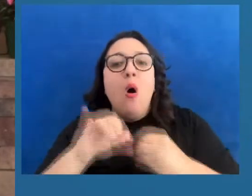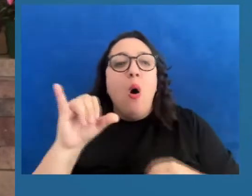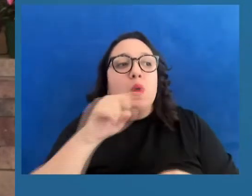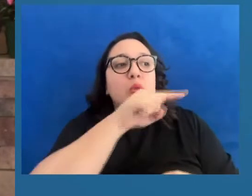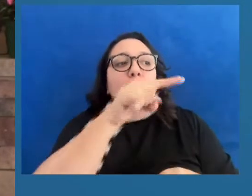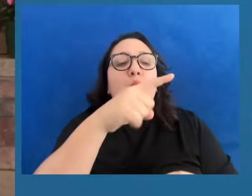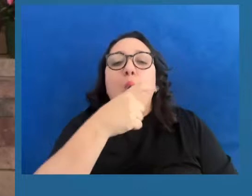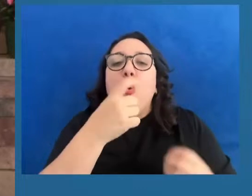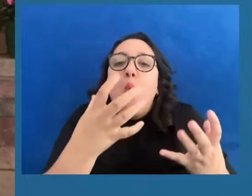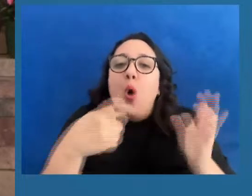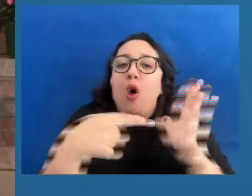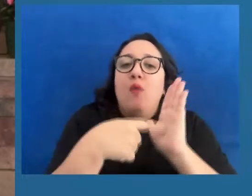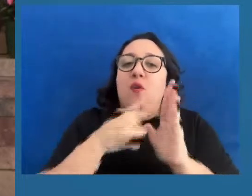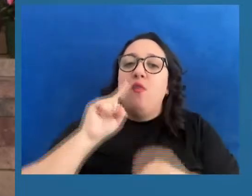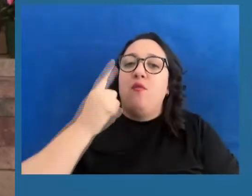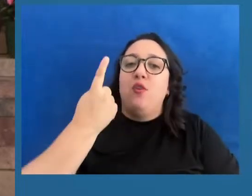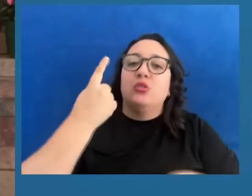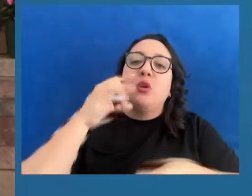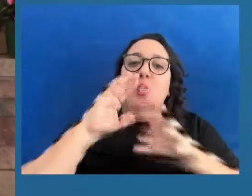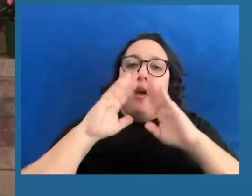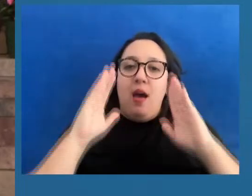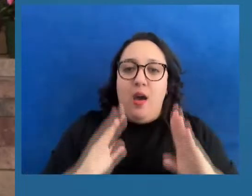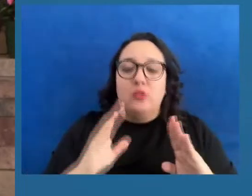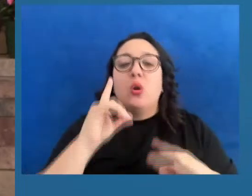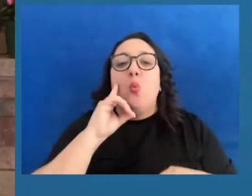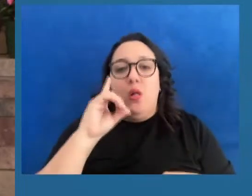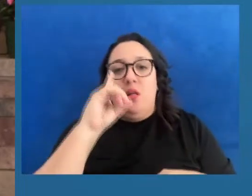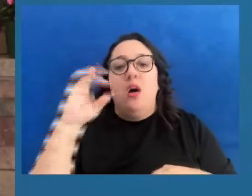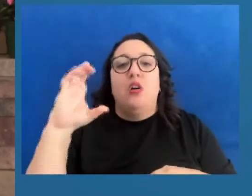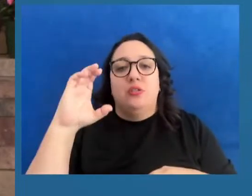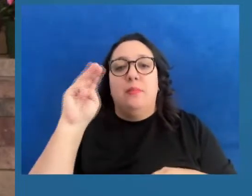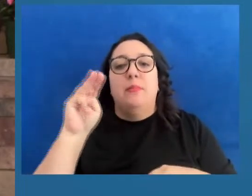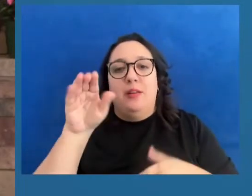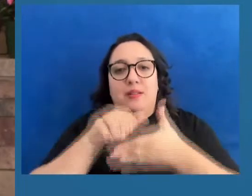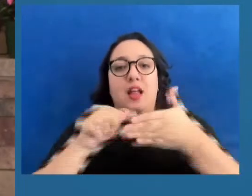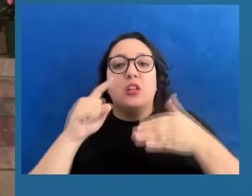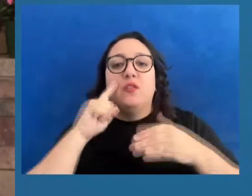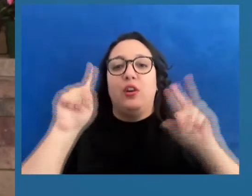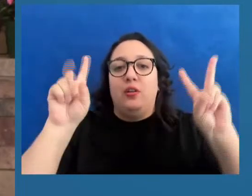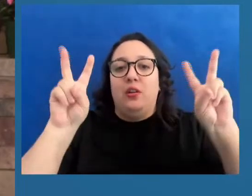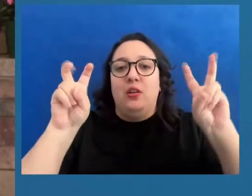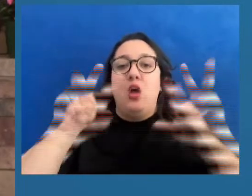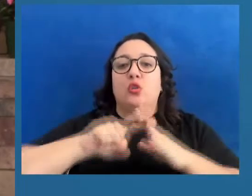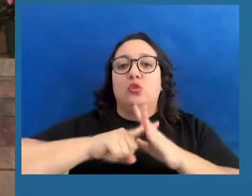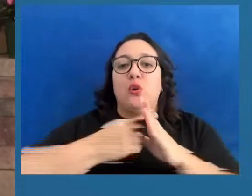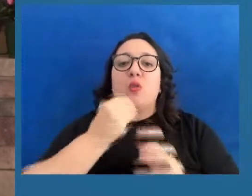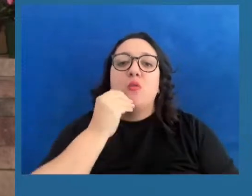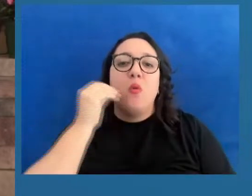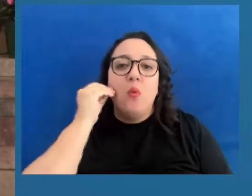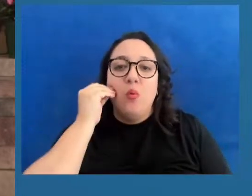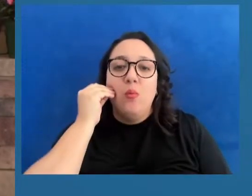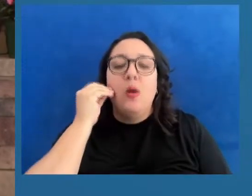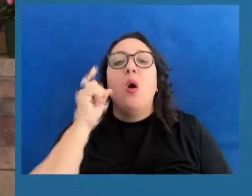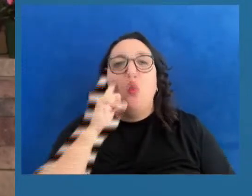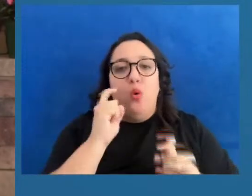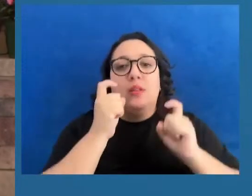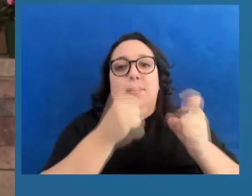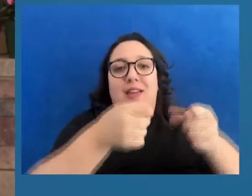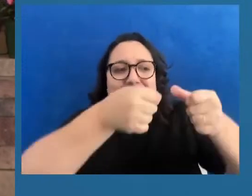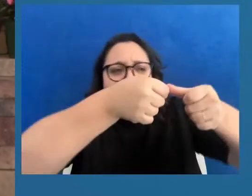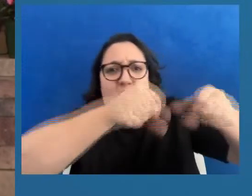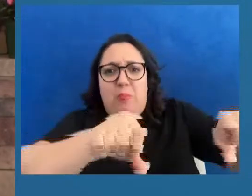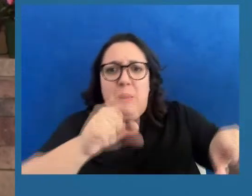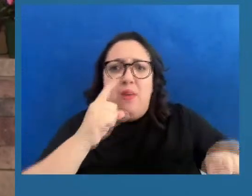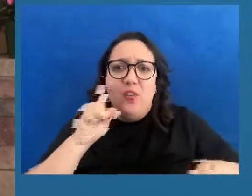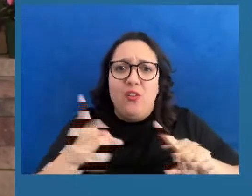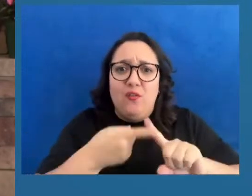We're going to have $100 million for new starter homes for purchasing and then provide that down payment for first-time home buyers. That could really make a difference